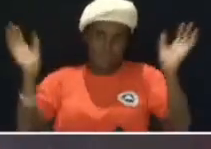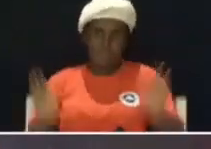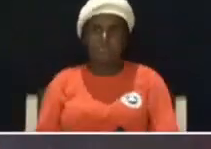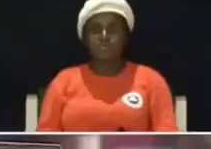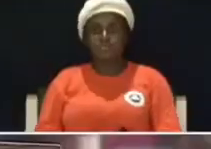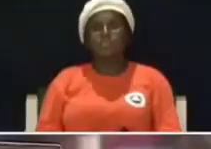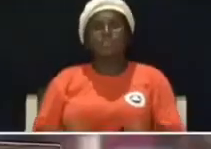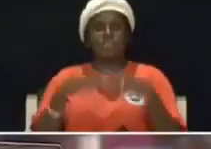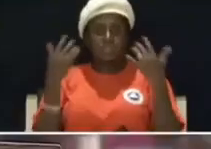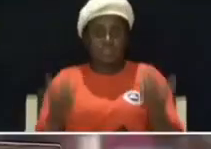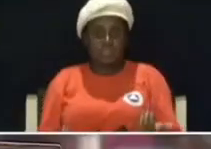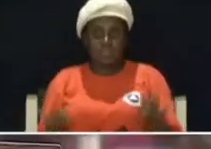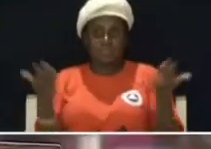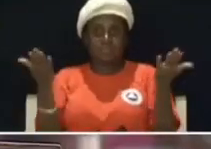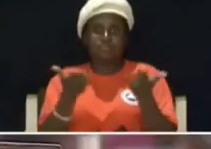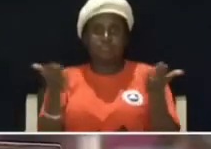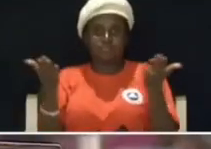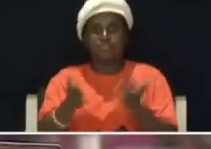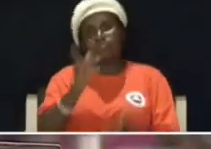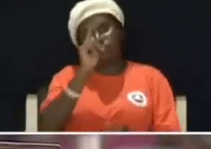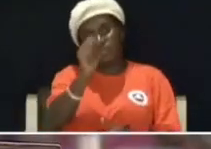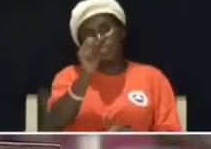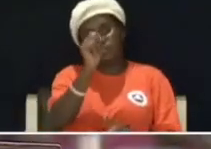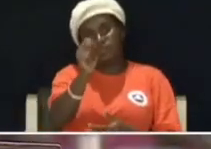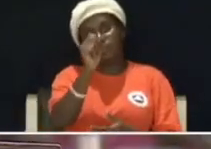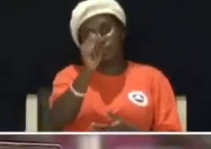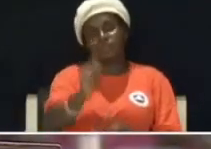we proceed to the live testifiers.